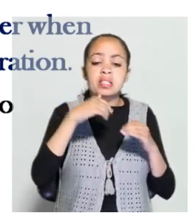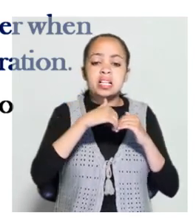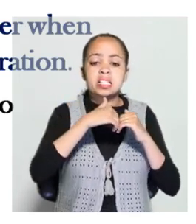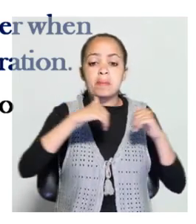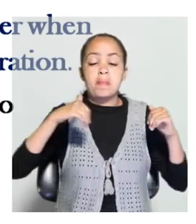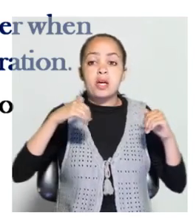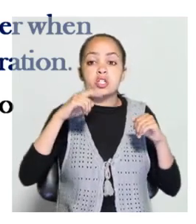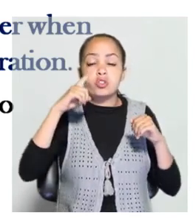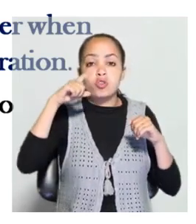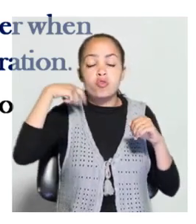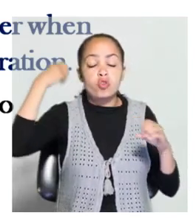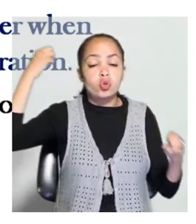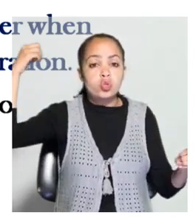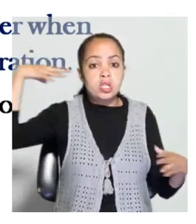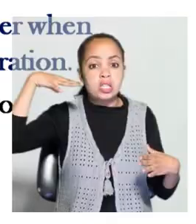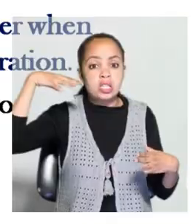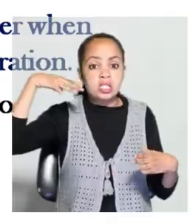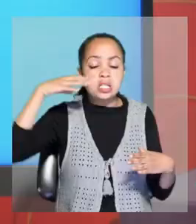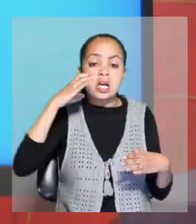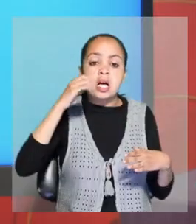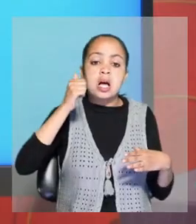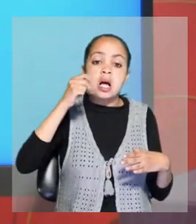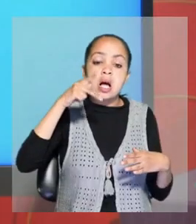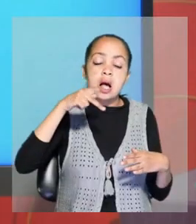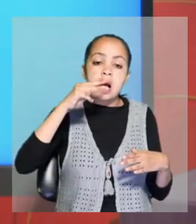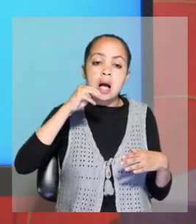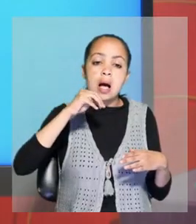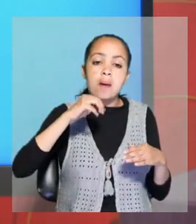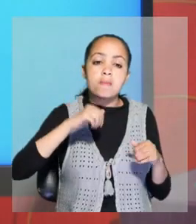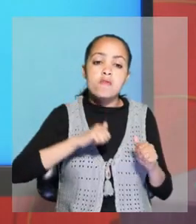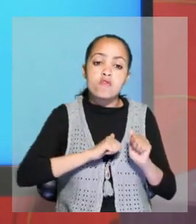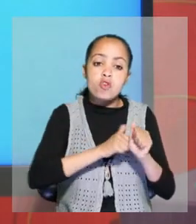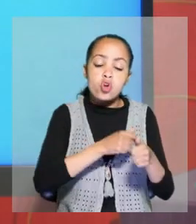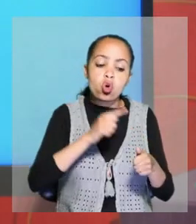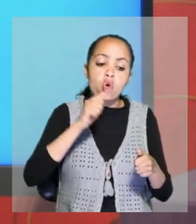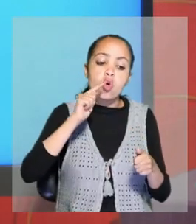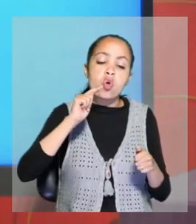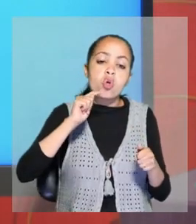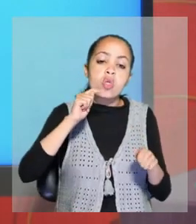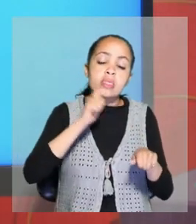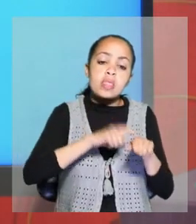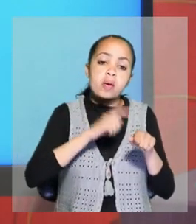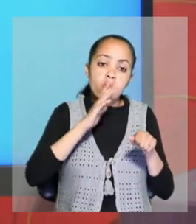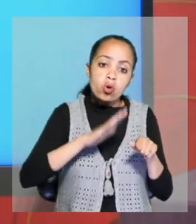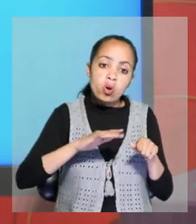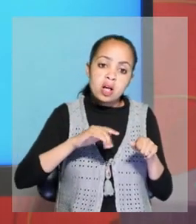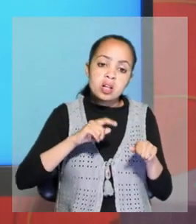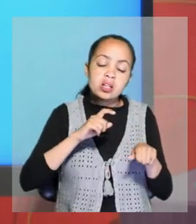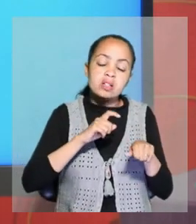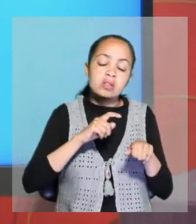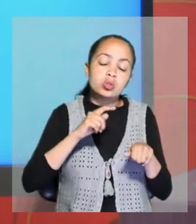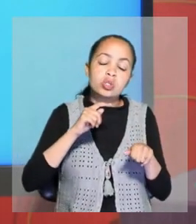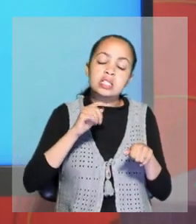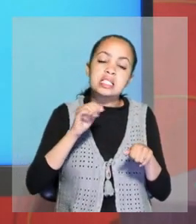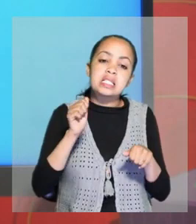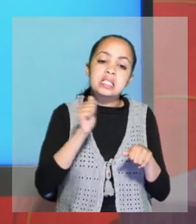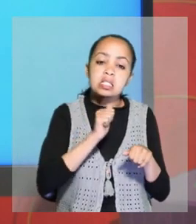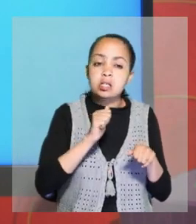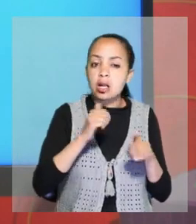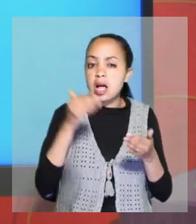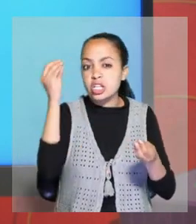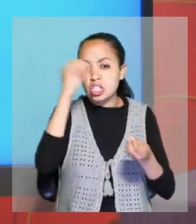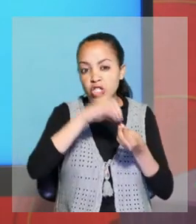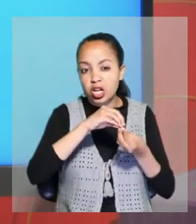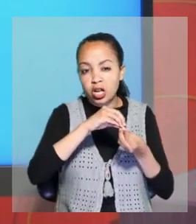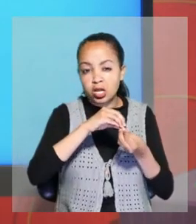of photosynthesis, where calm can be follow temporal or seasonal adaptation of photosynthesis.